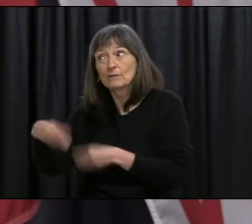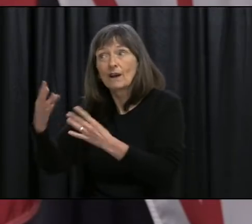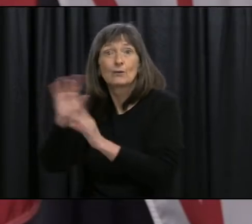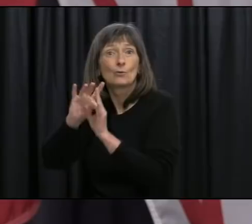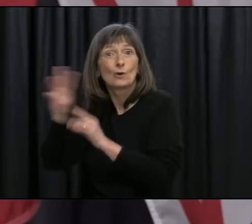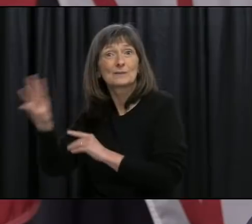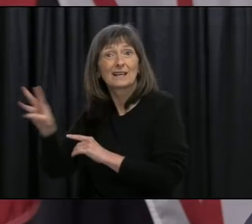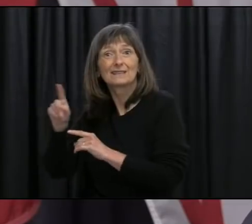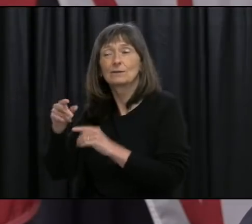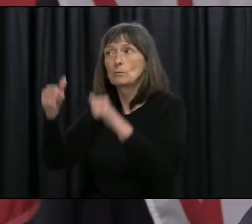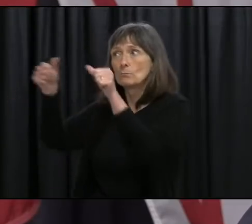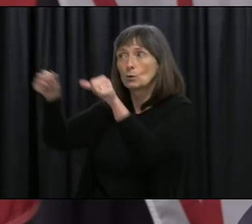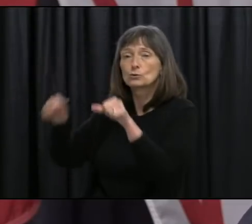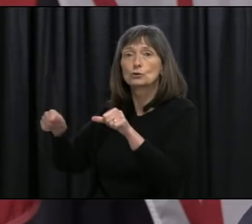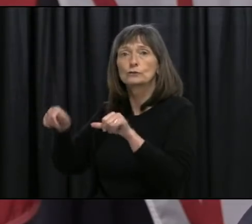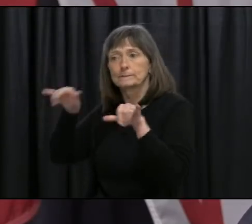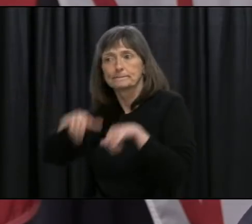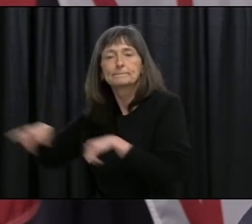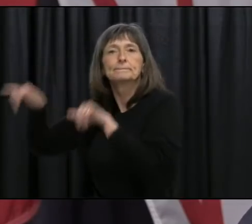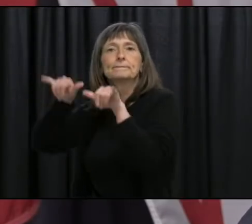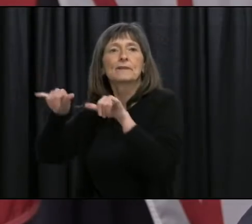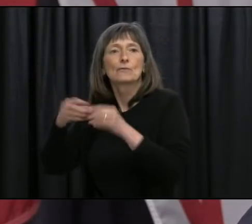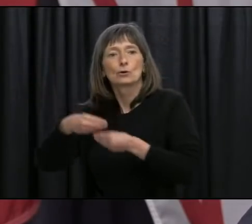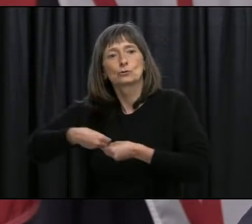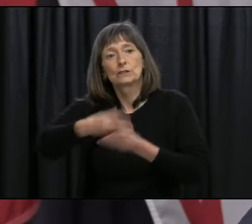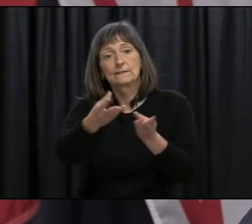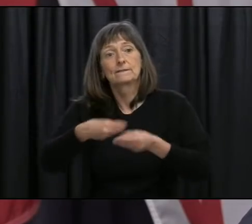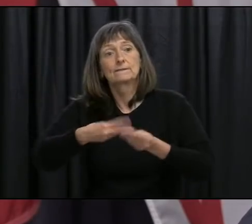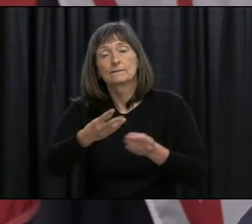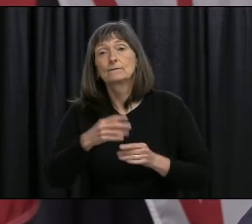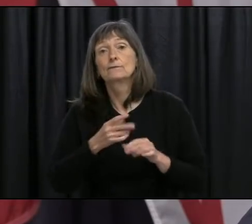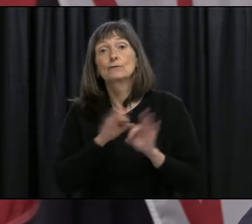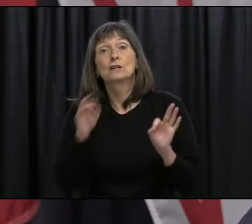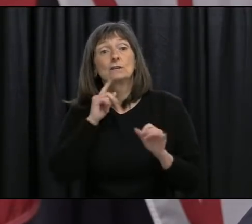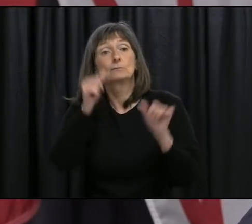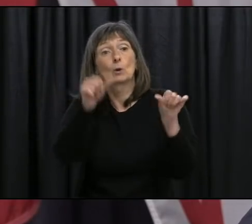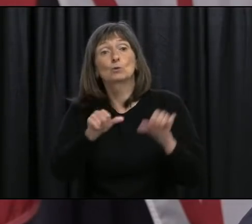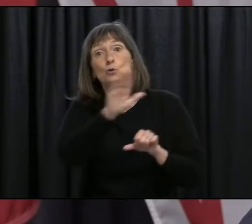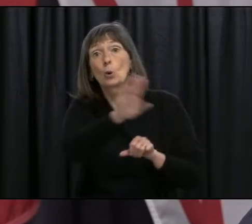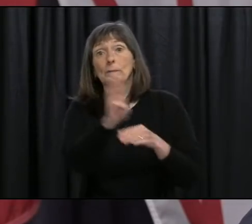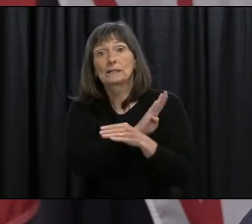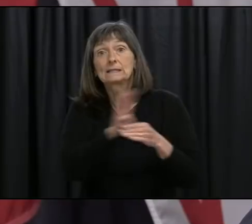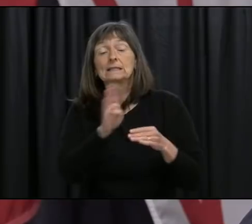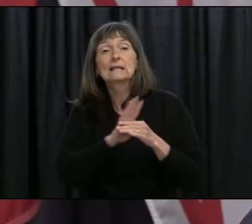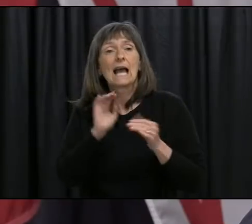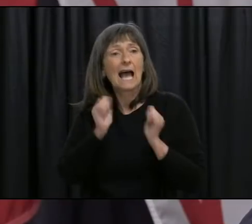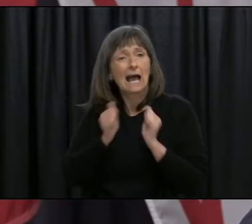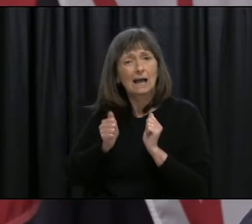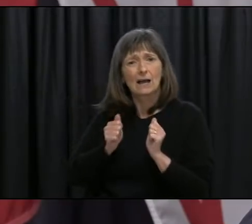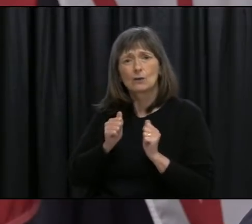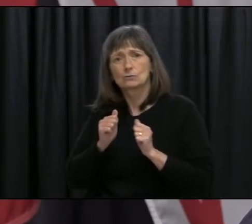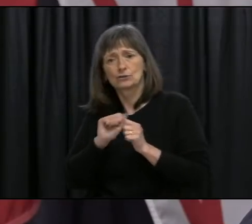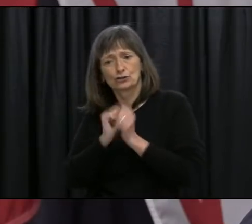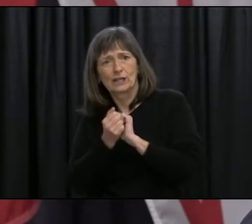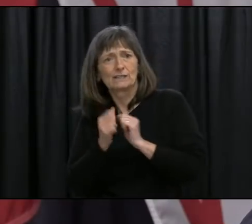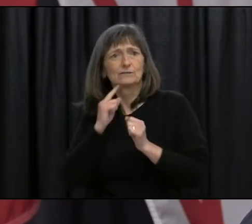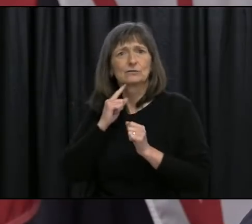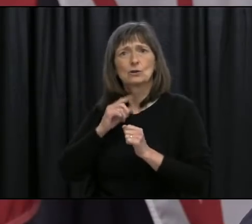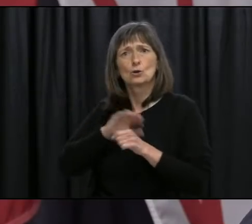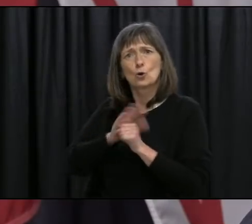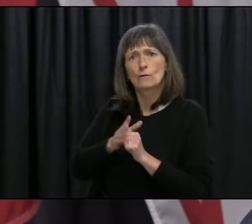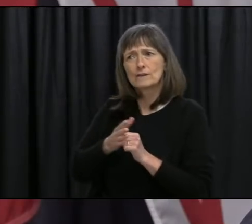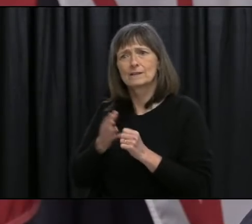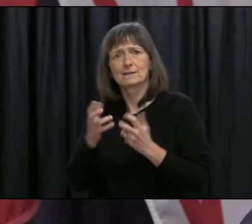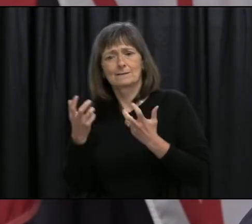there that will allow us the consistency that's required on how you adjust and adapt to living with COVID-19 in your